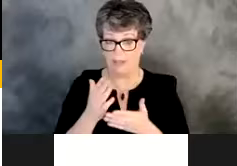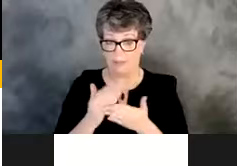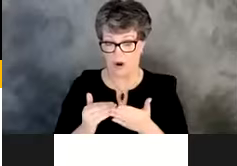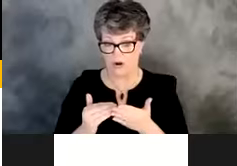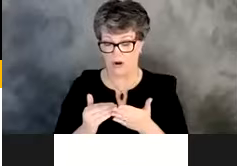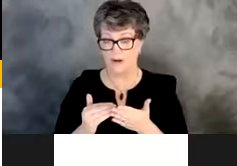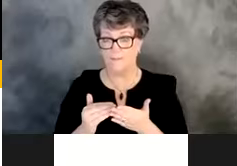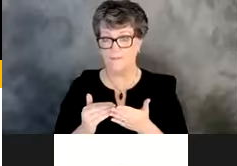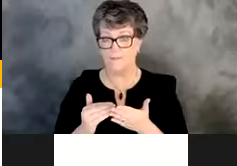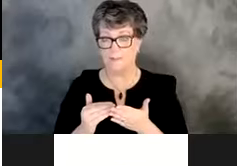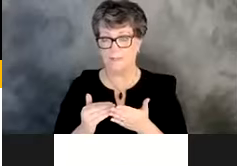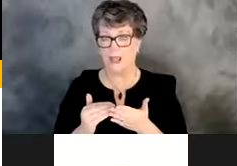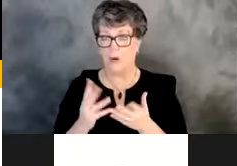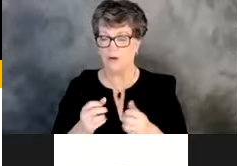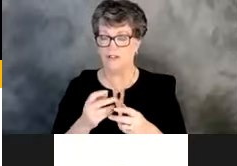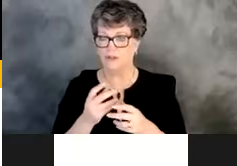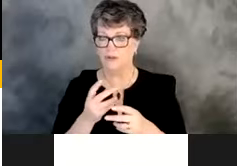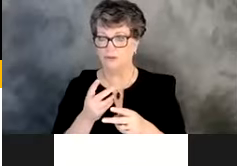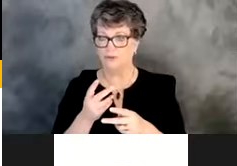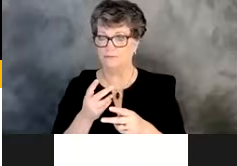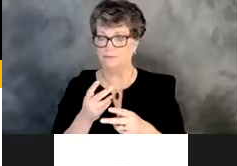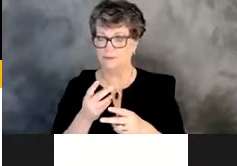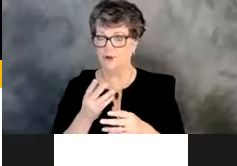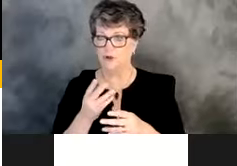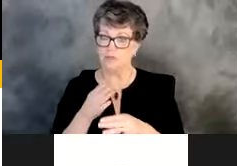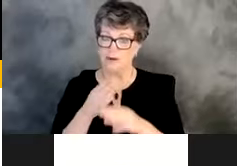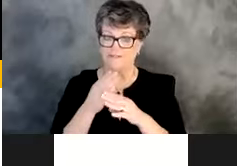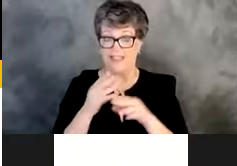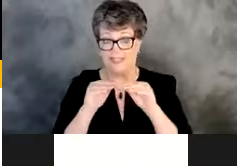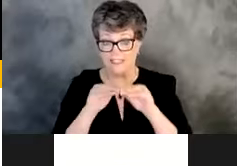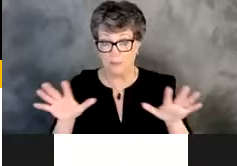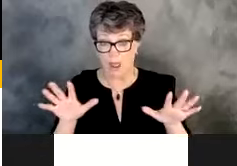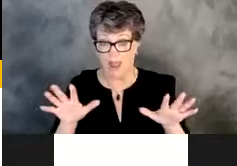it wants to keep spread at a minimum.